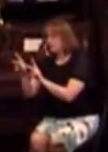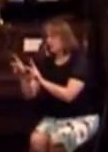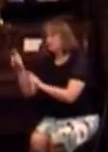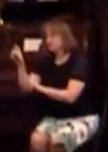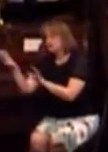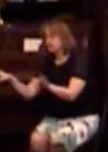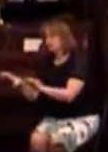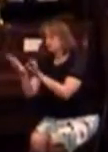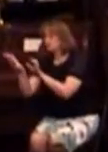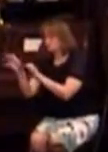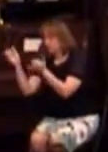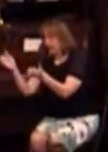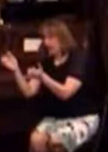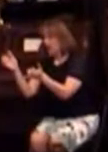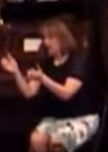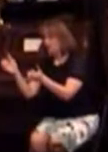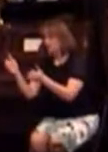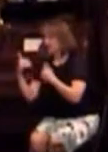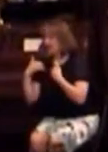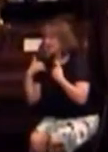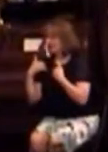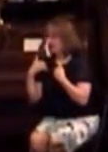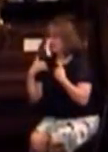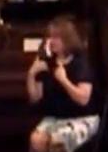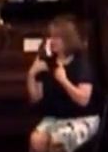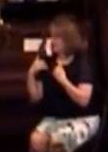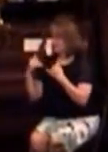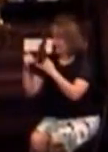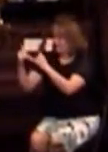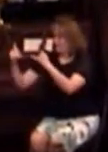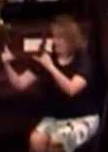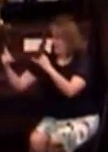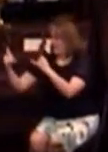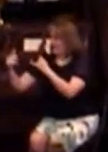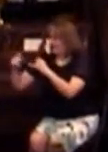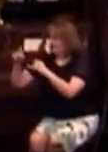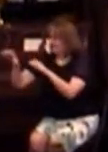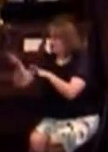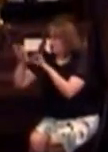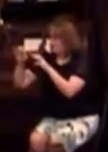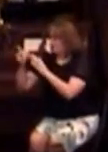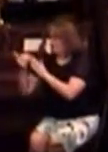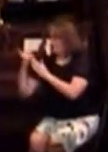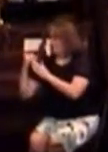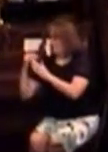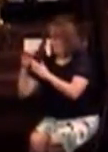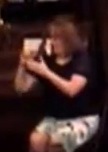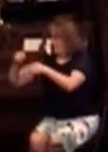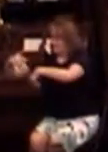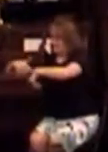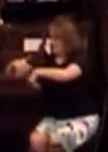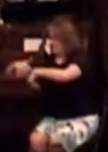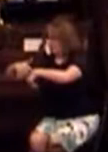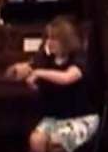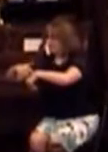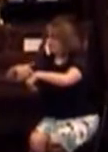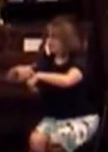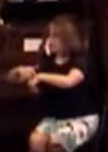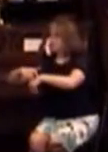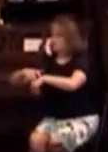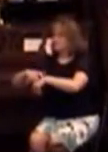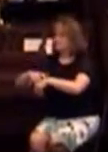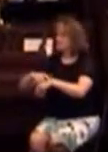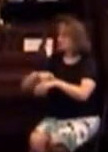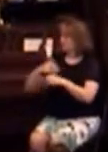got a deadline hanging over my head. You ever do anything not important but urgent? And then this quadrant, not important, not urgent. Not important,